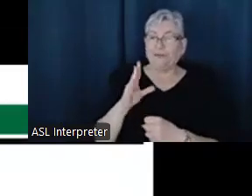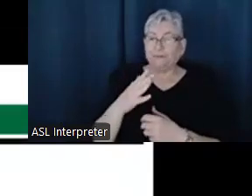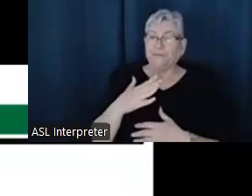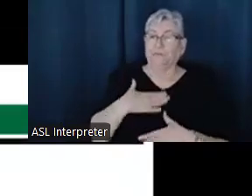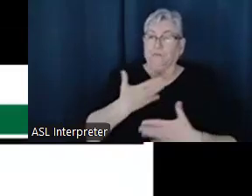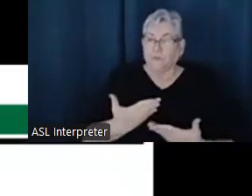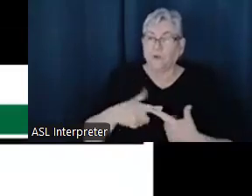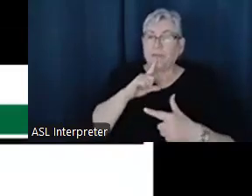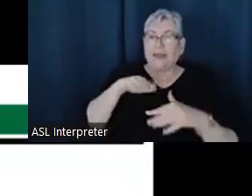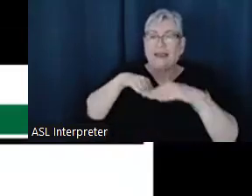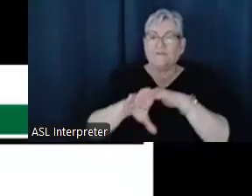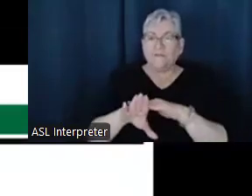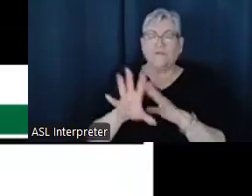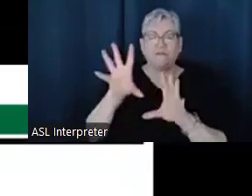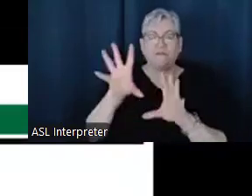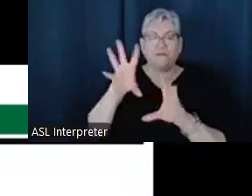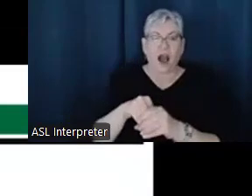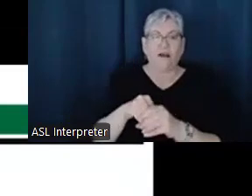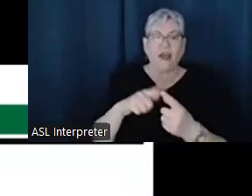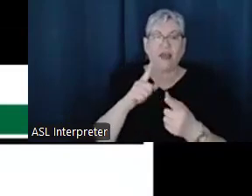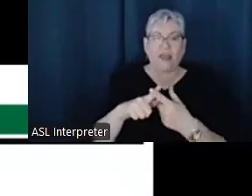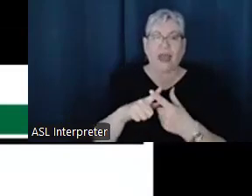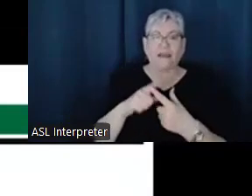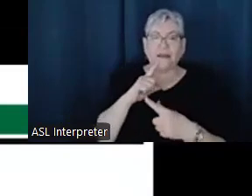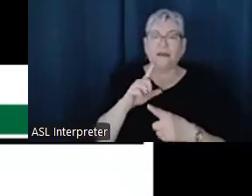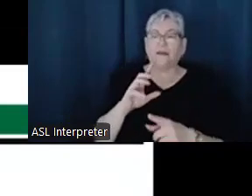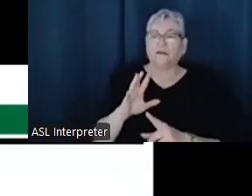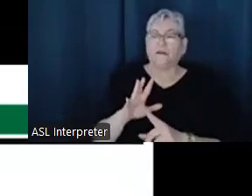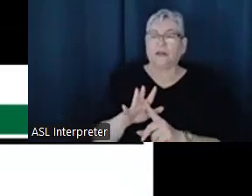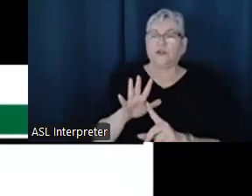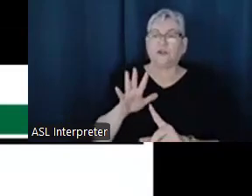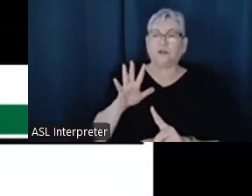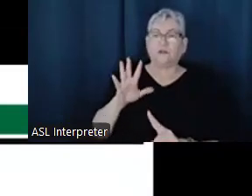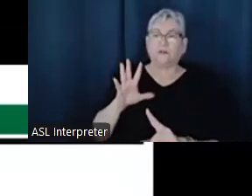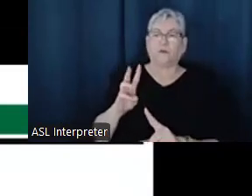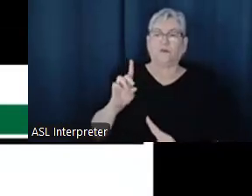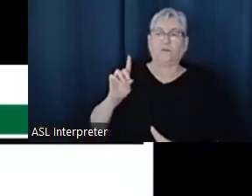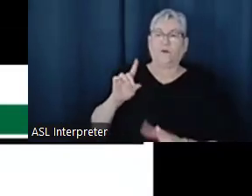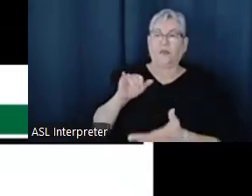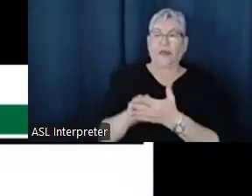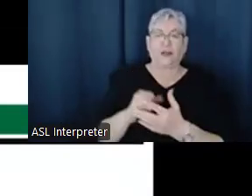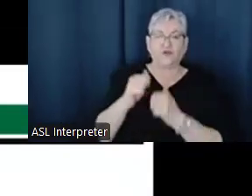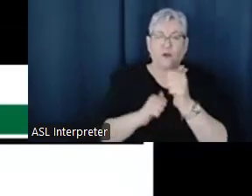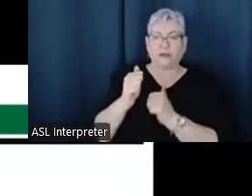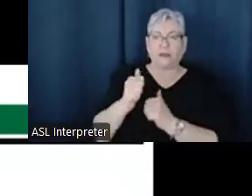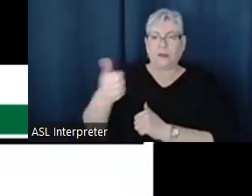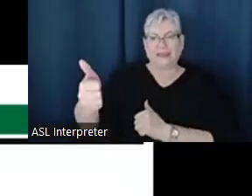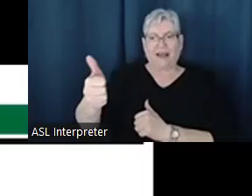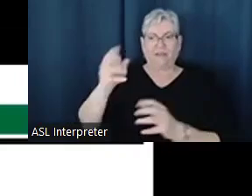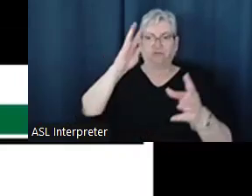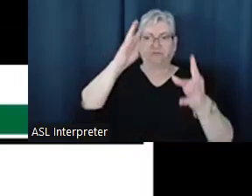then continue to kind of pull back some of that structure, and eventually getting them to come up with their own ideas once